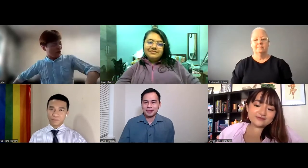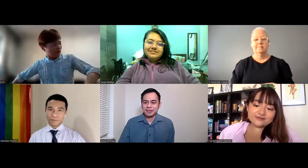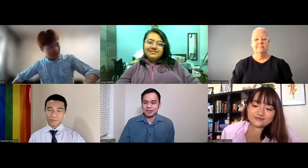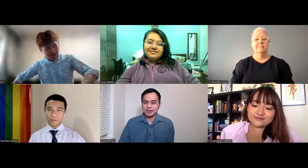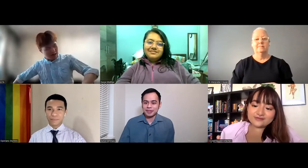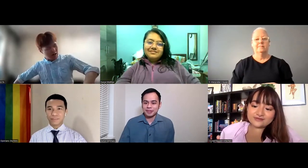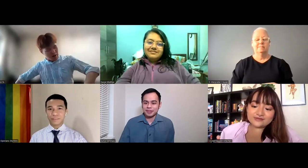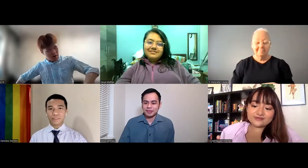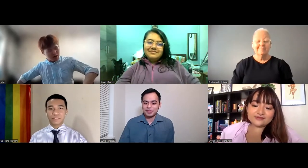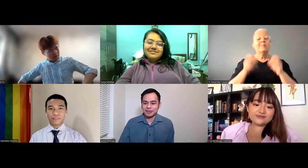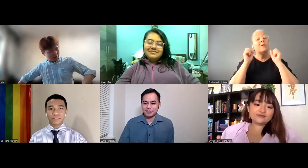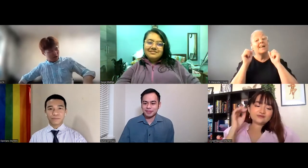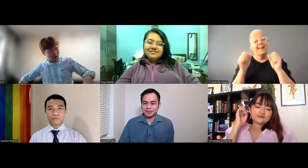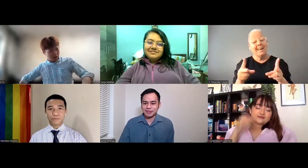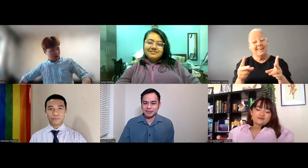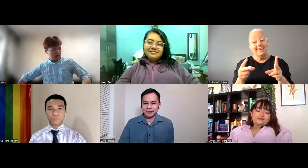Okay.